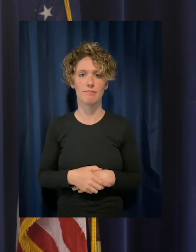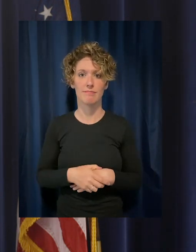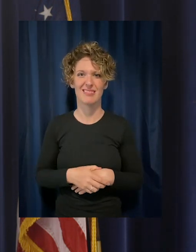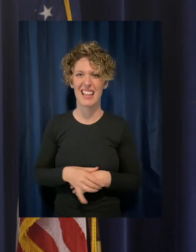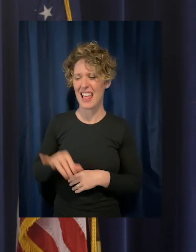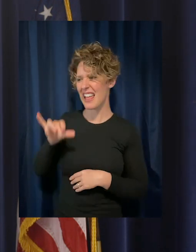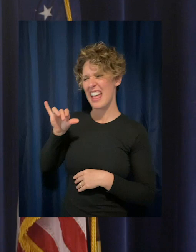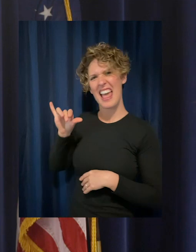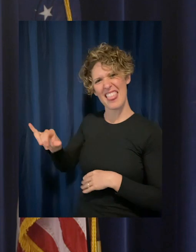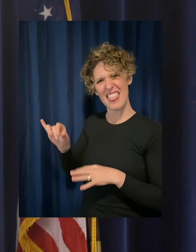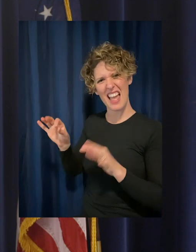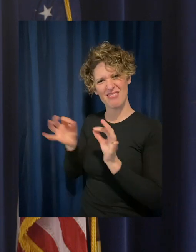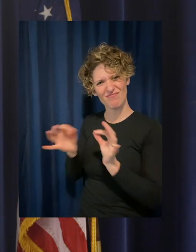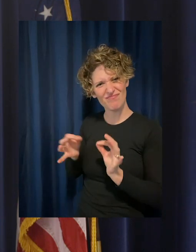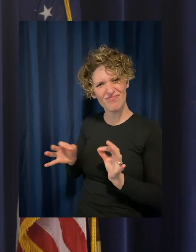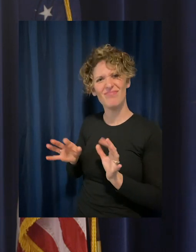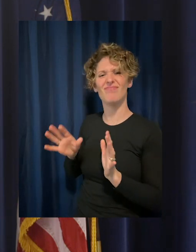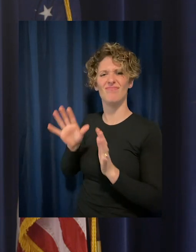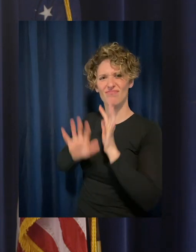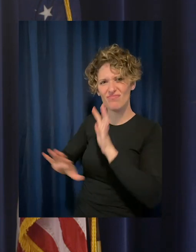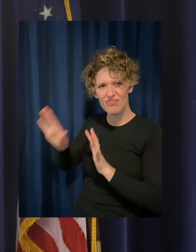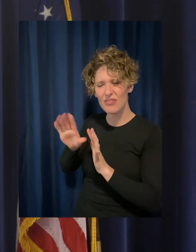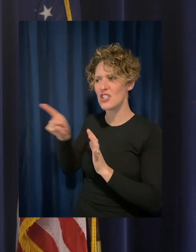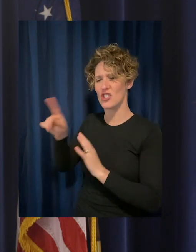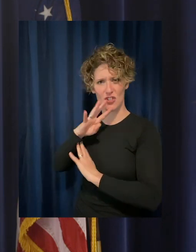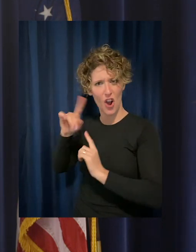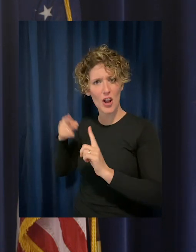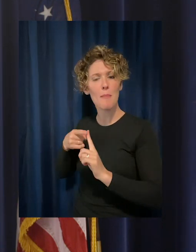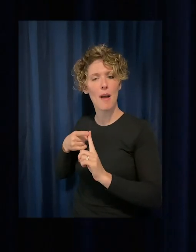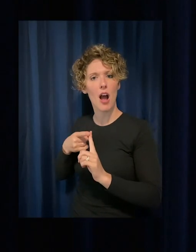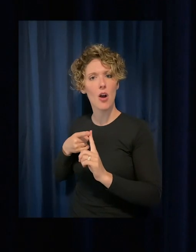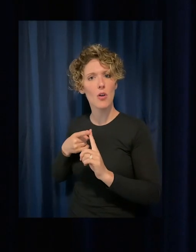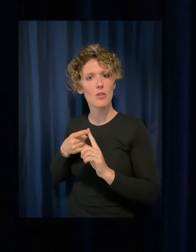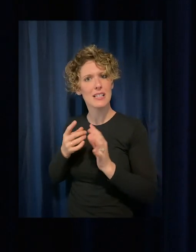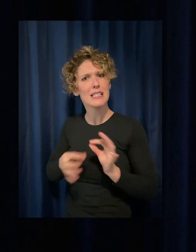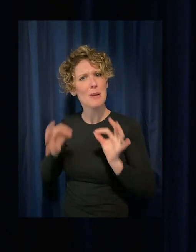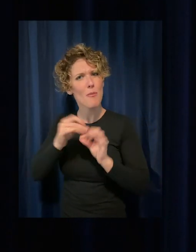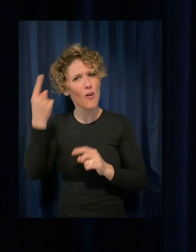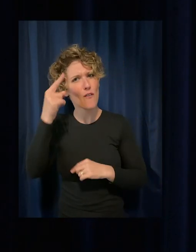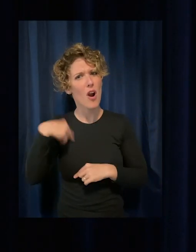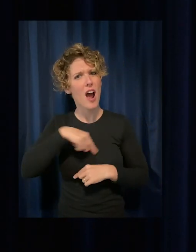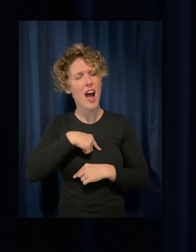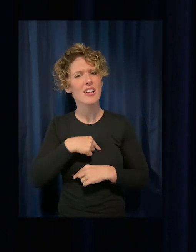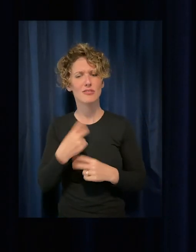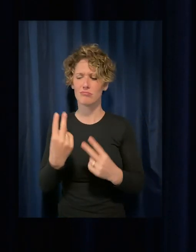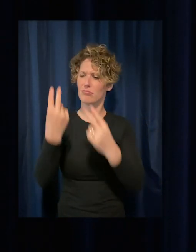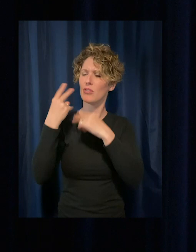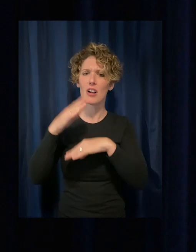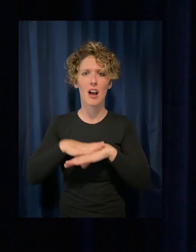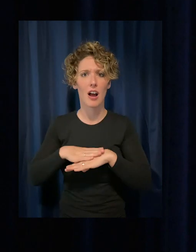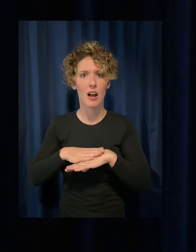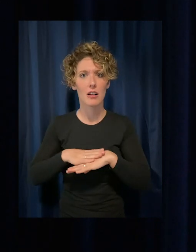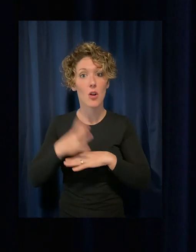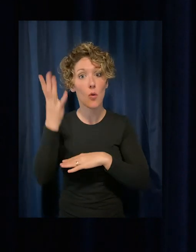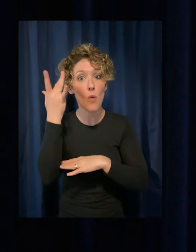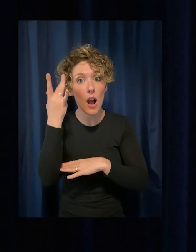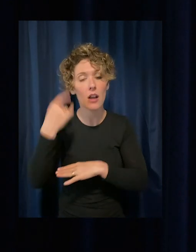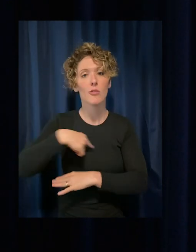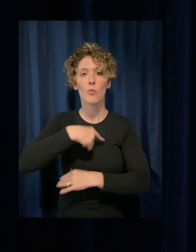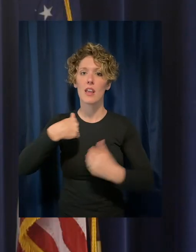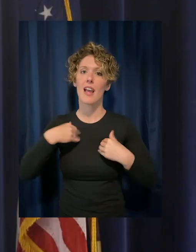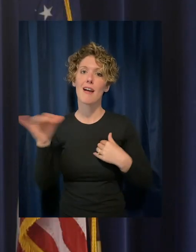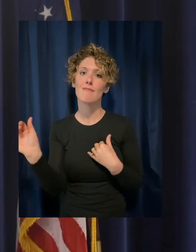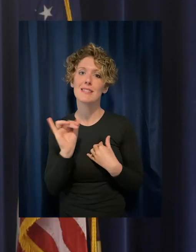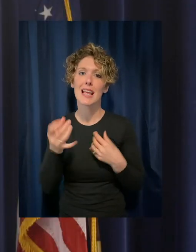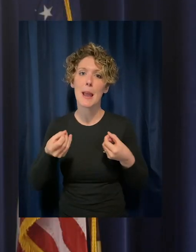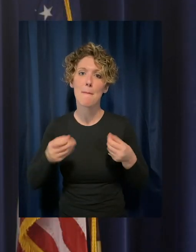as our founding fathers confronted the greatest challenge of their lifetime and changed the world forever, we now have the same opportunity.